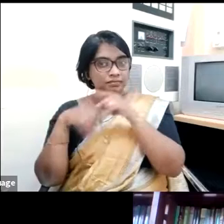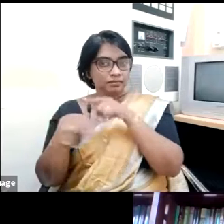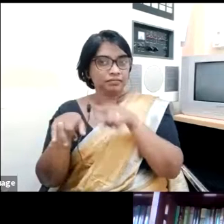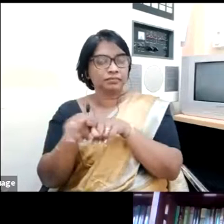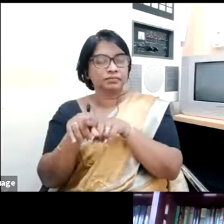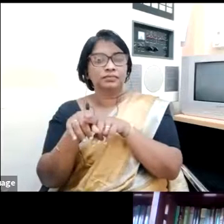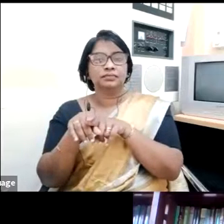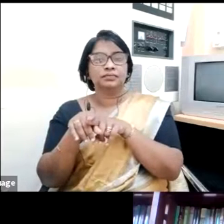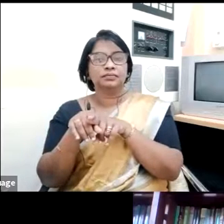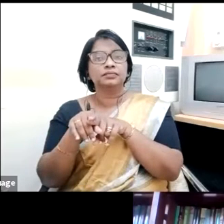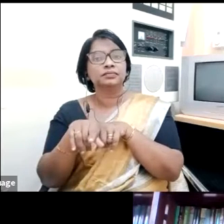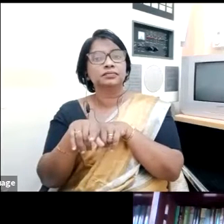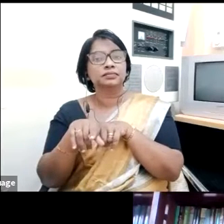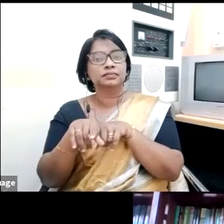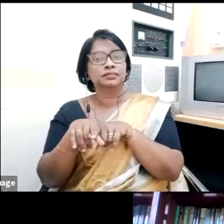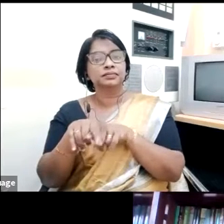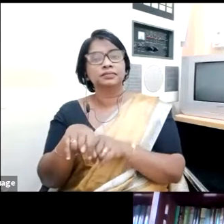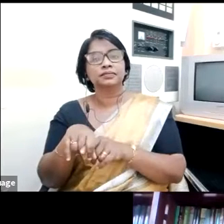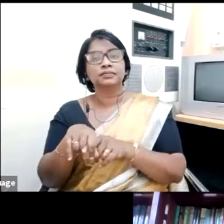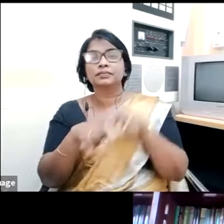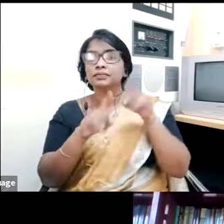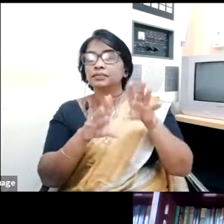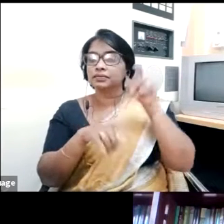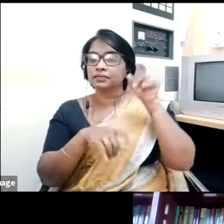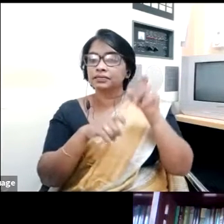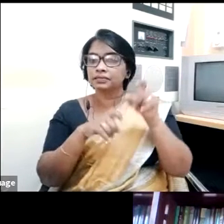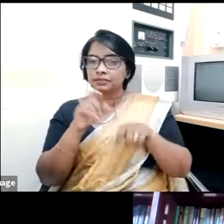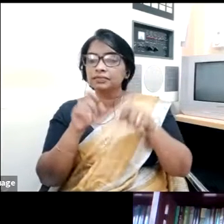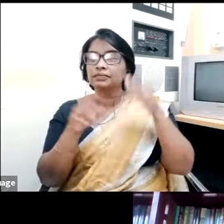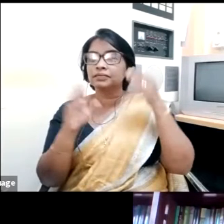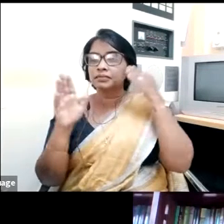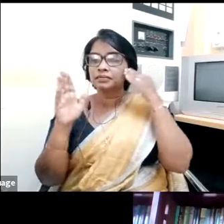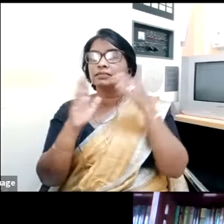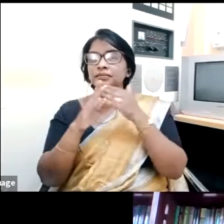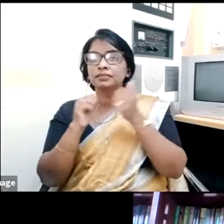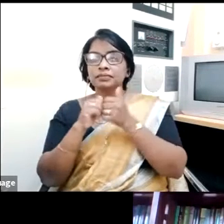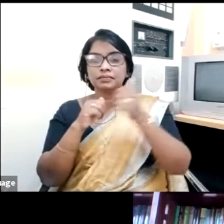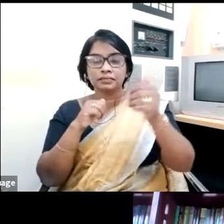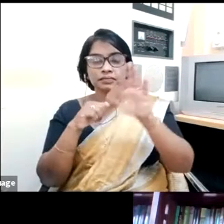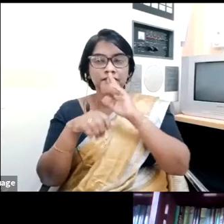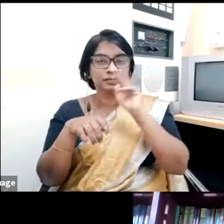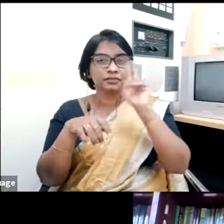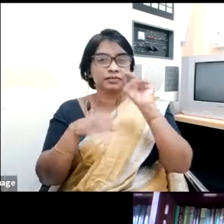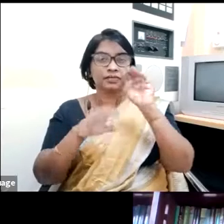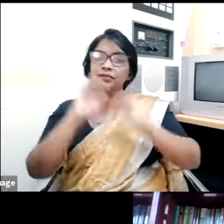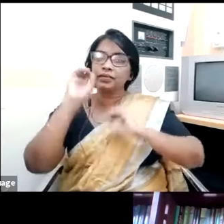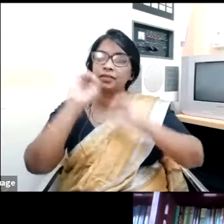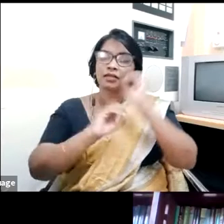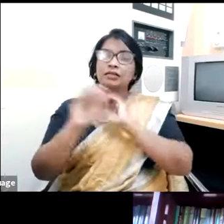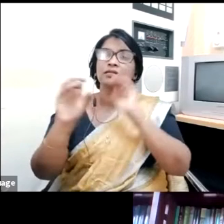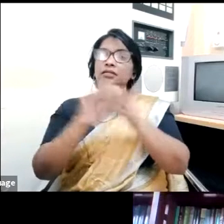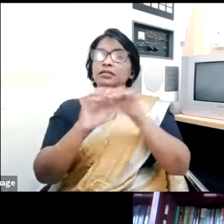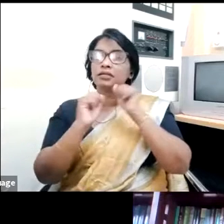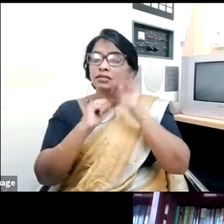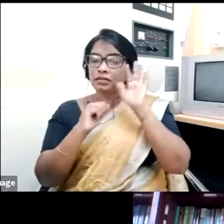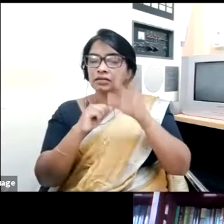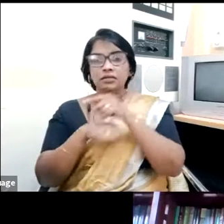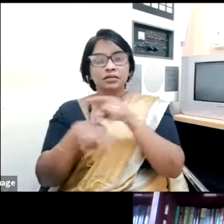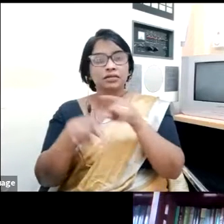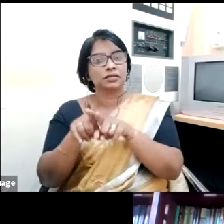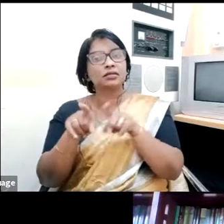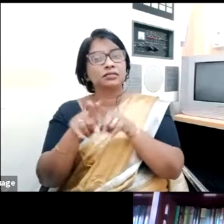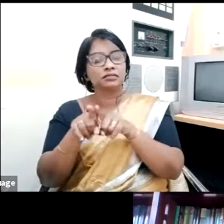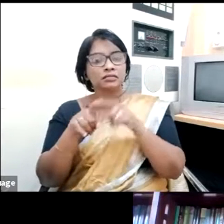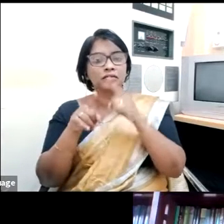world's oxygen. We suddenly have the Amazon rainforest now giving us 0%. What will happen if somebody goes into a